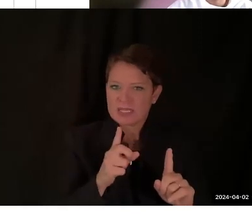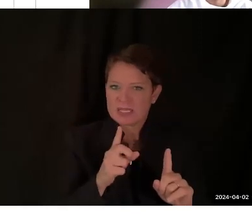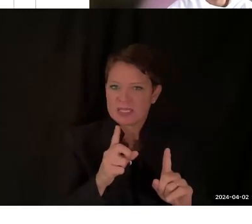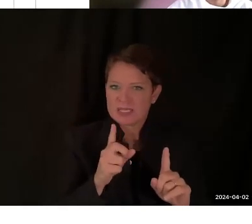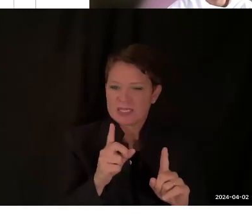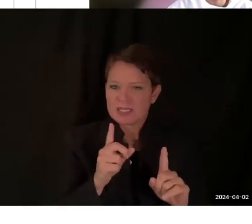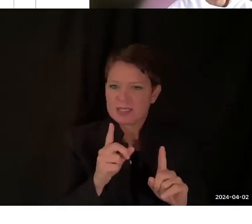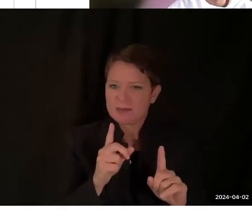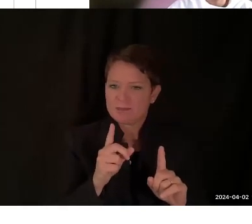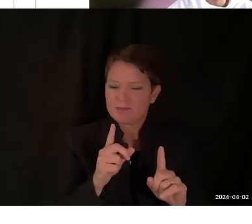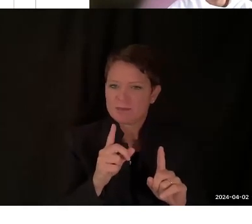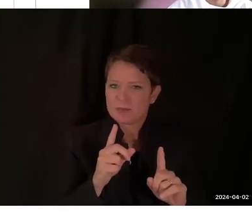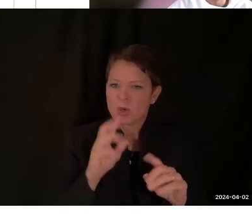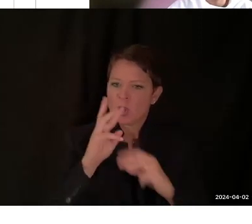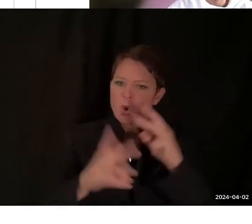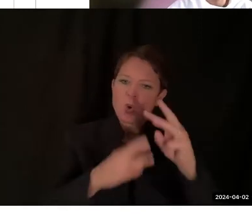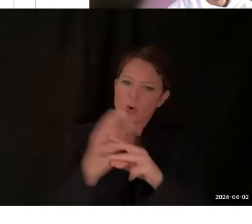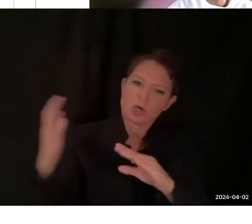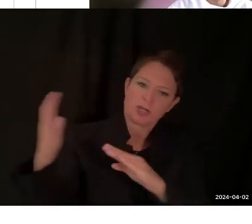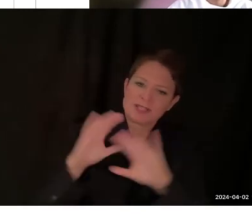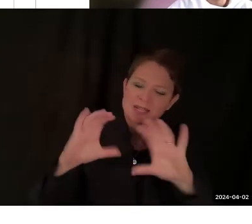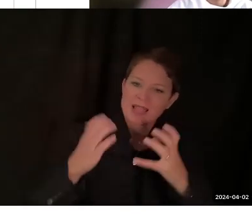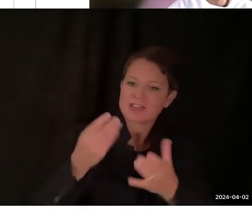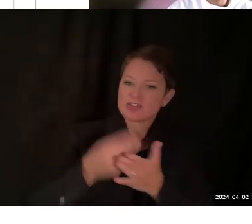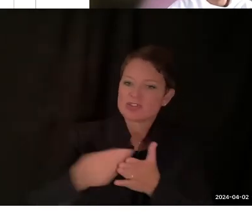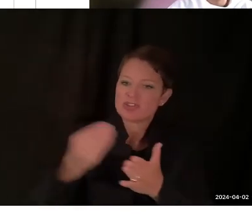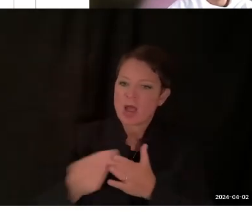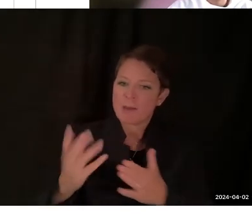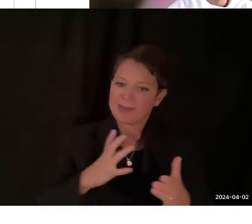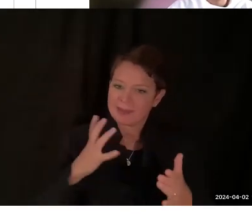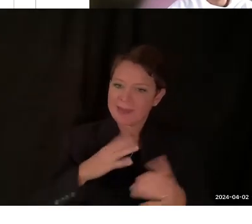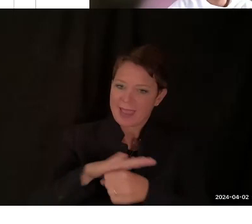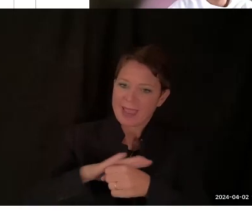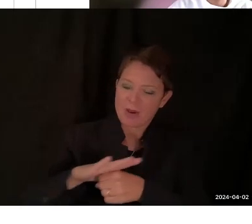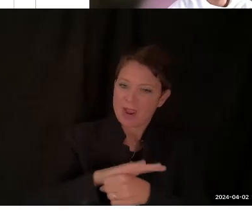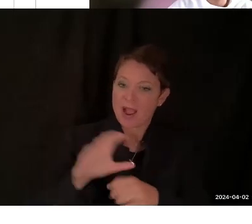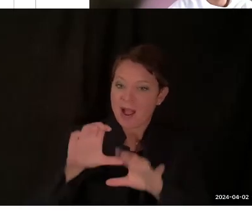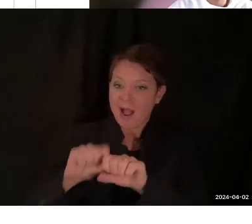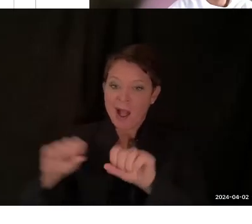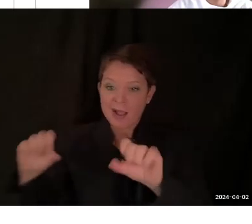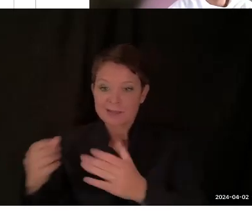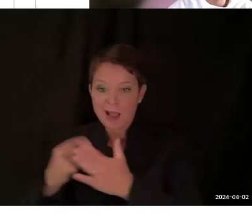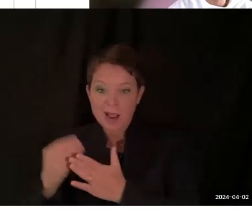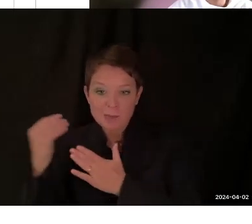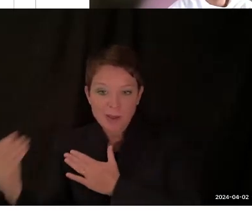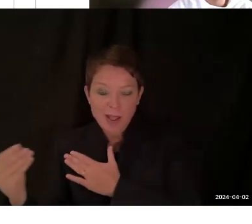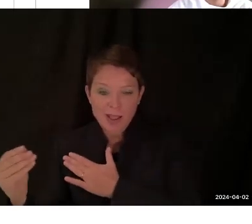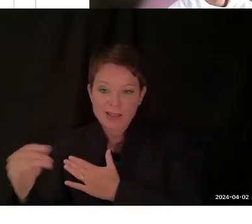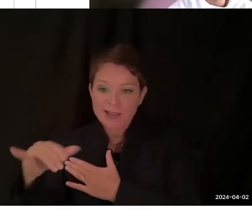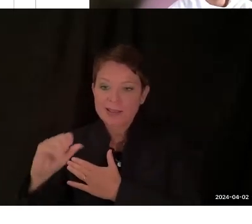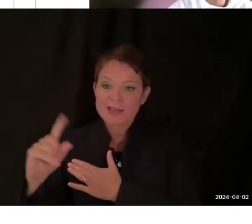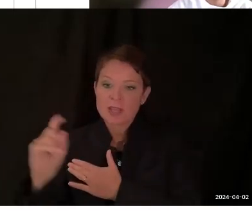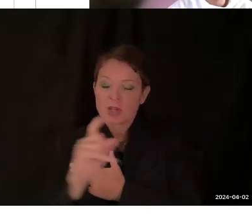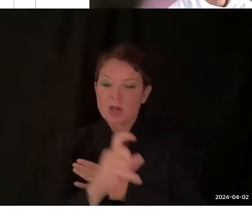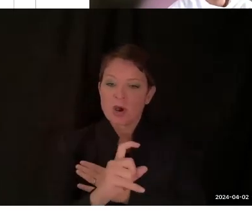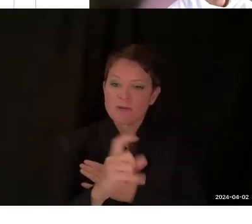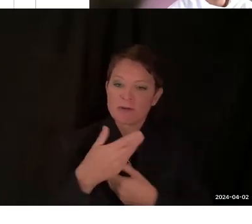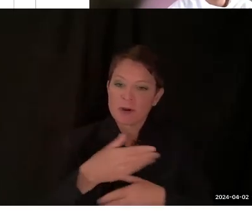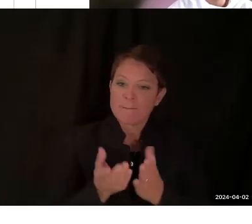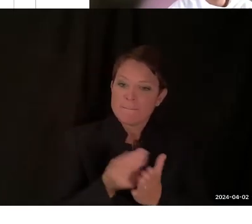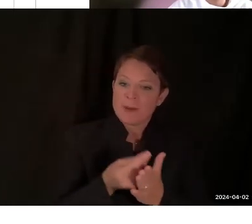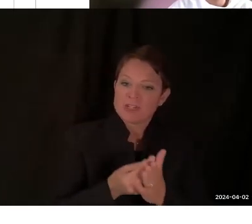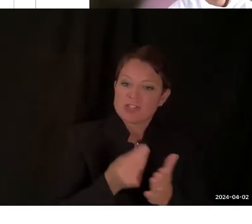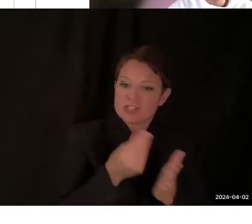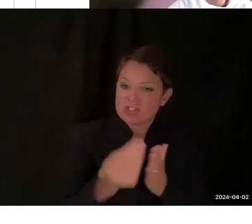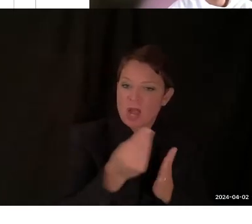really world-class shopping area where, yeah, you can get a hot dog and you can go for budget shopping, but maybe